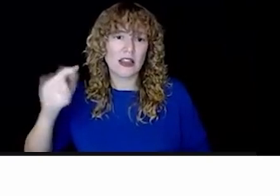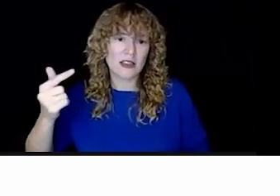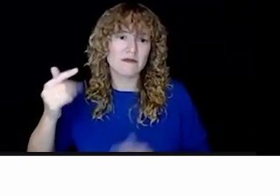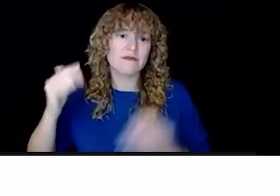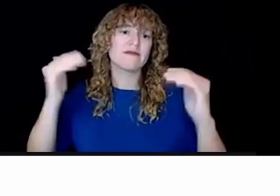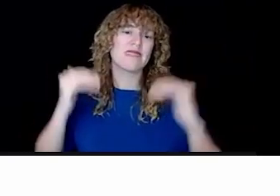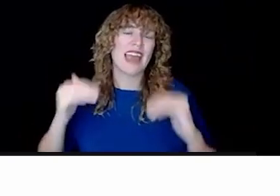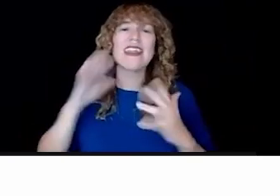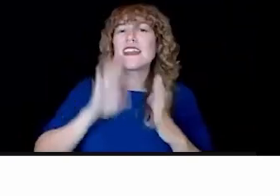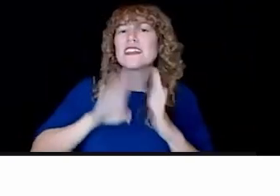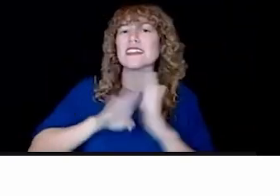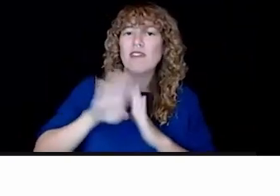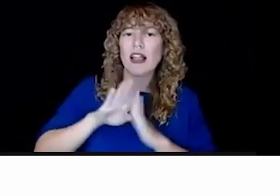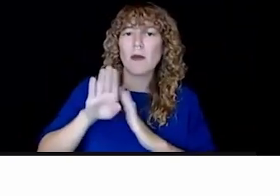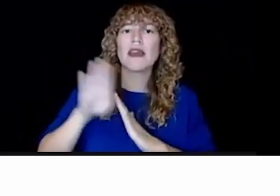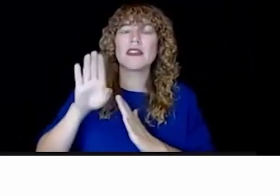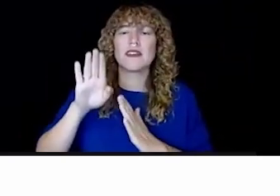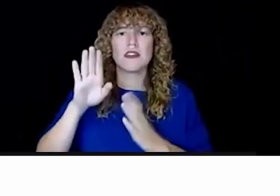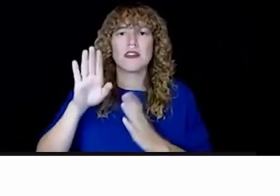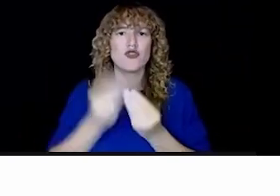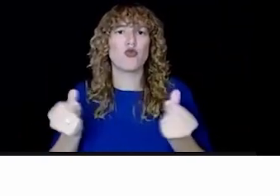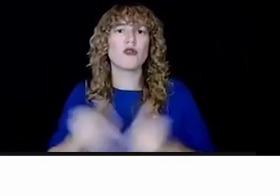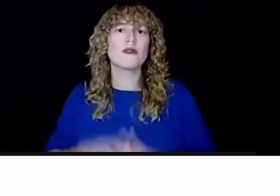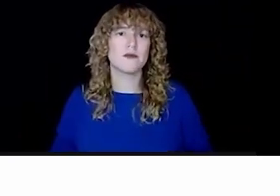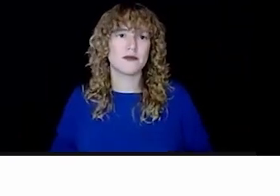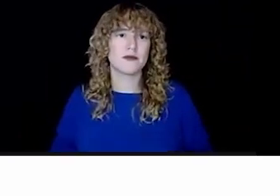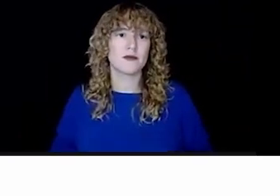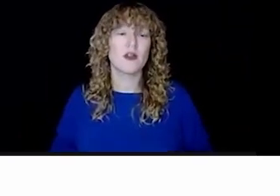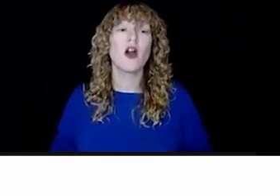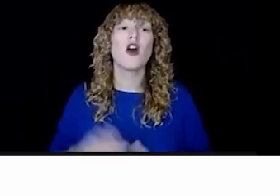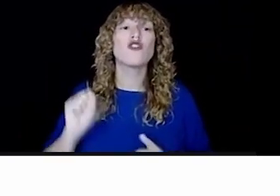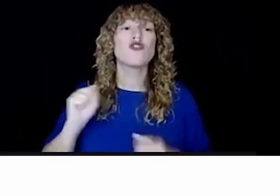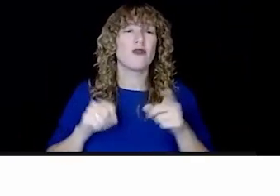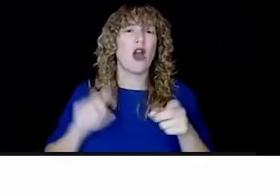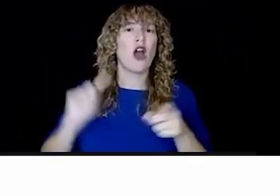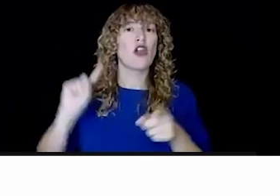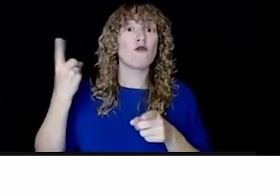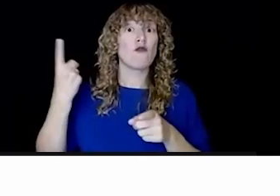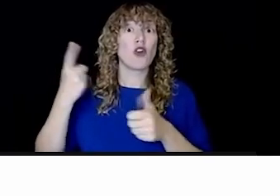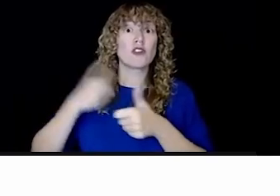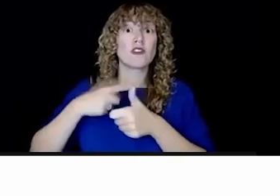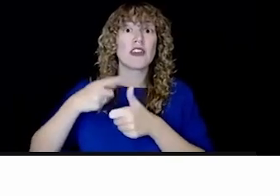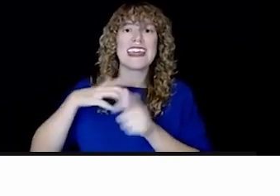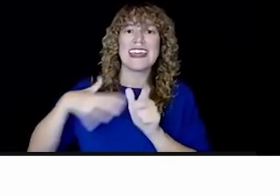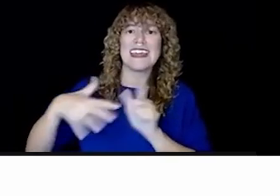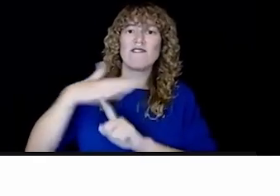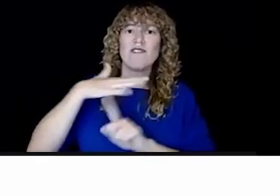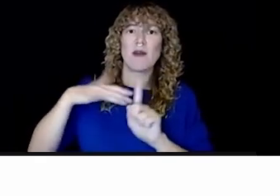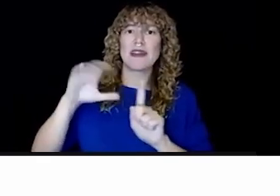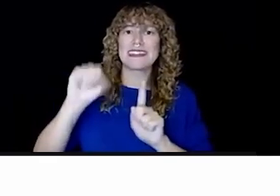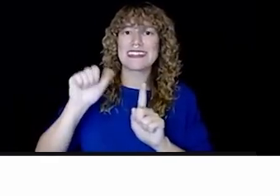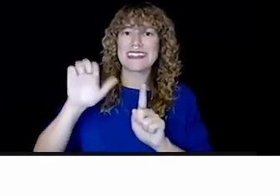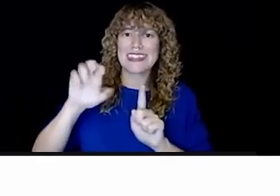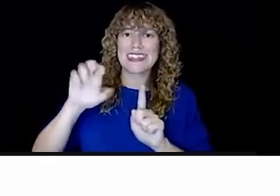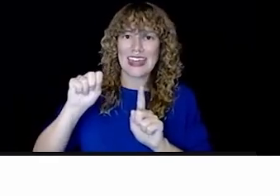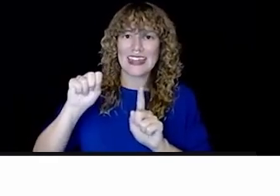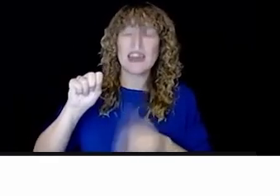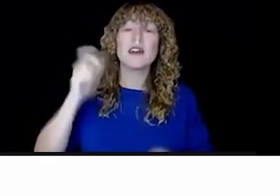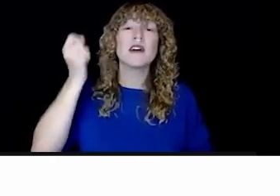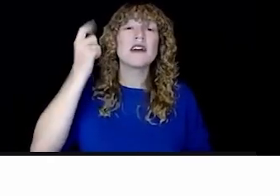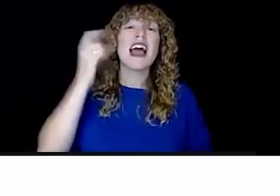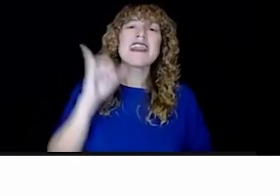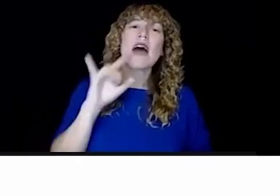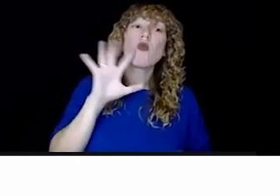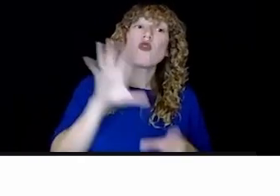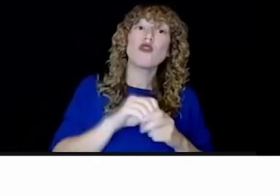To expand on our first sub-project, the environmental scan includes academic literature, and by that we mean peer-reviewed journal articles,